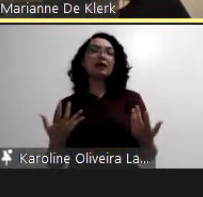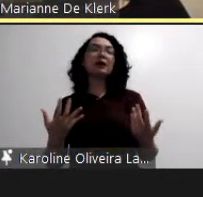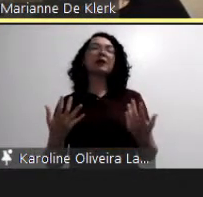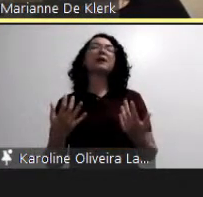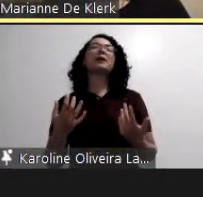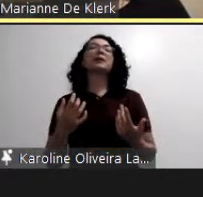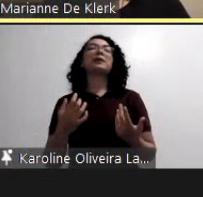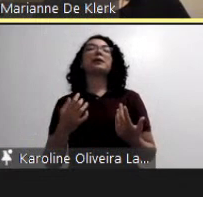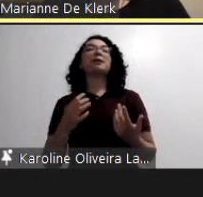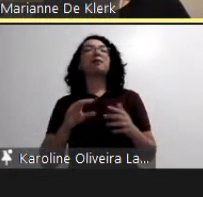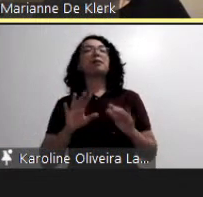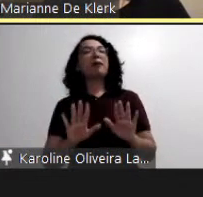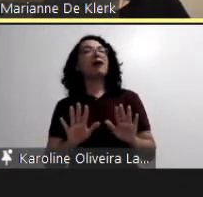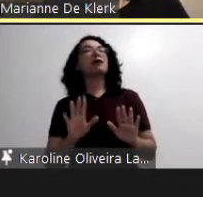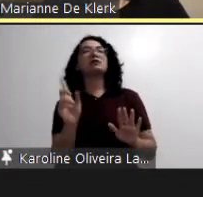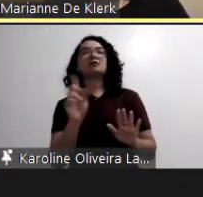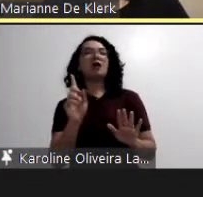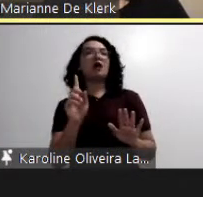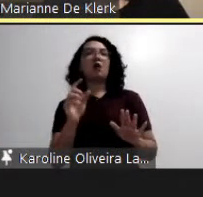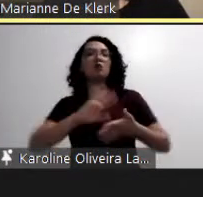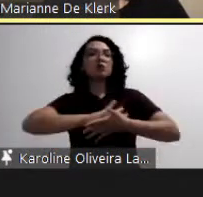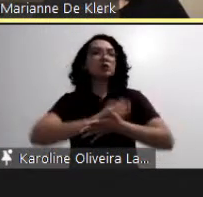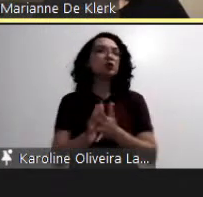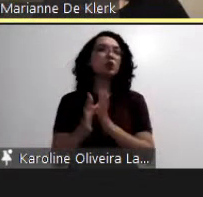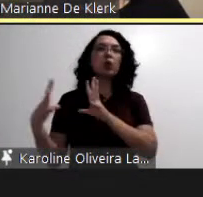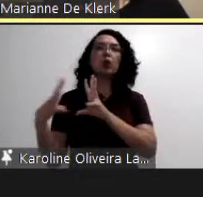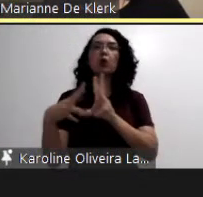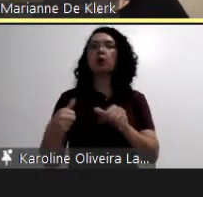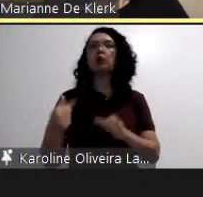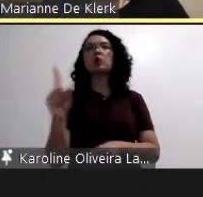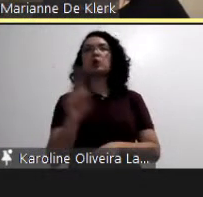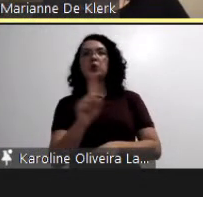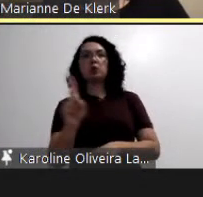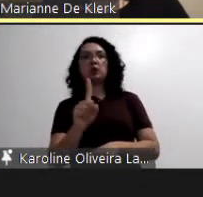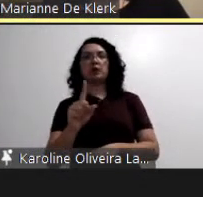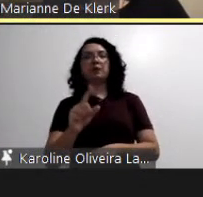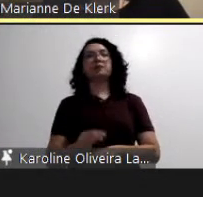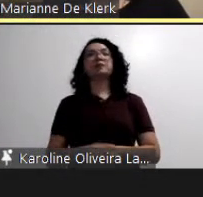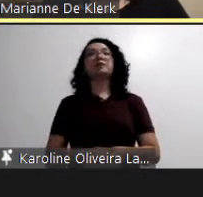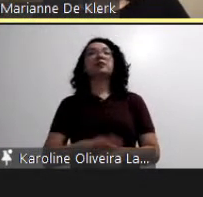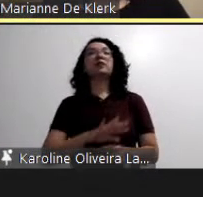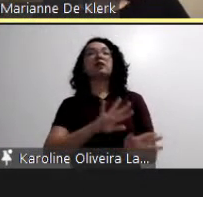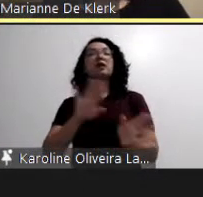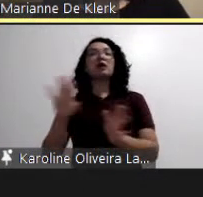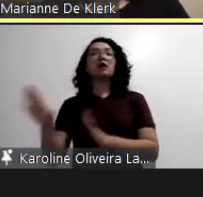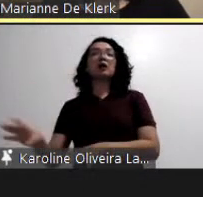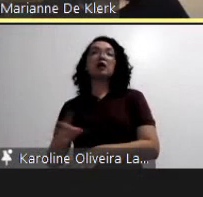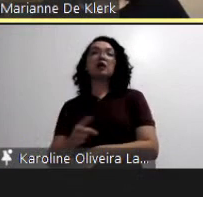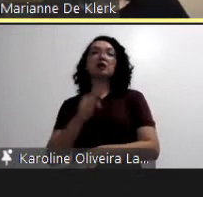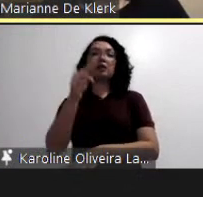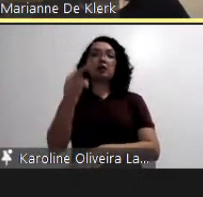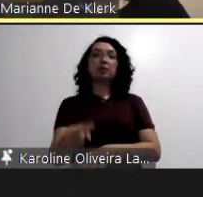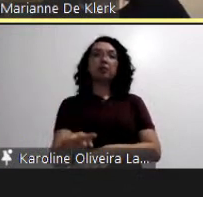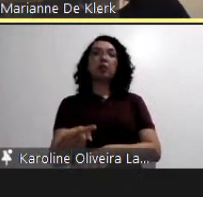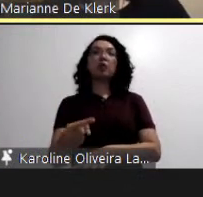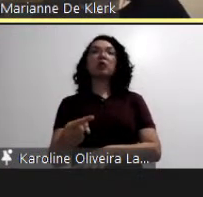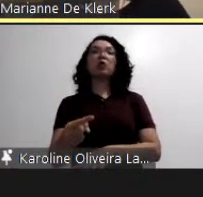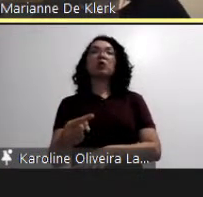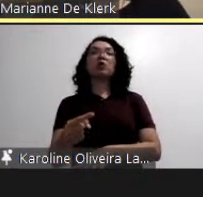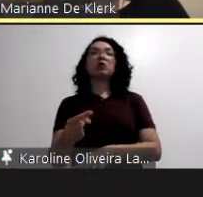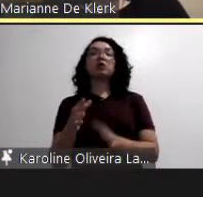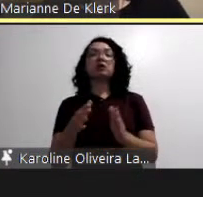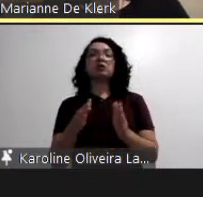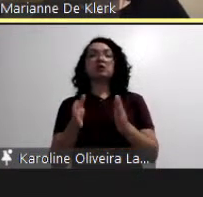fabric deteriorated over the second half of the 20th century. To the left, again, left of that stream,